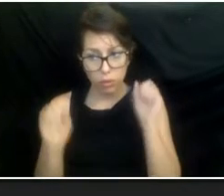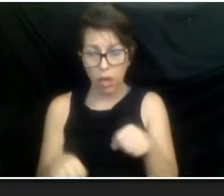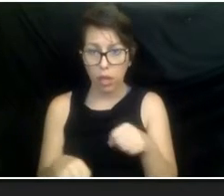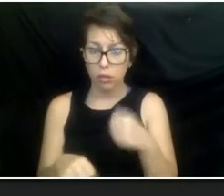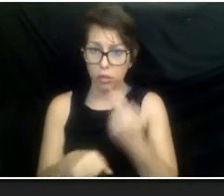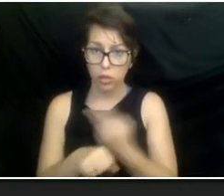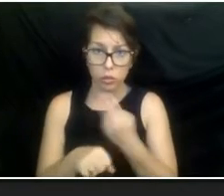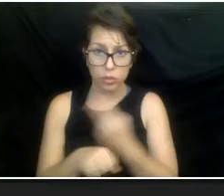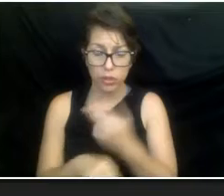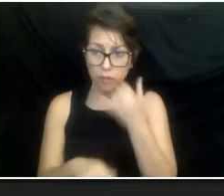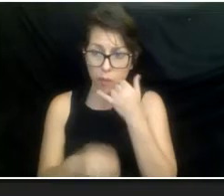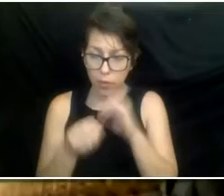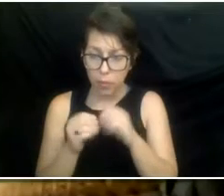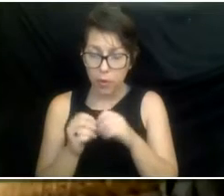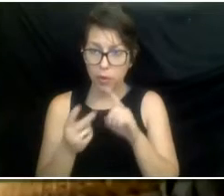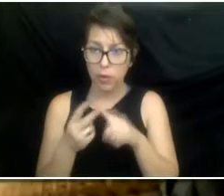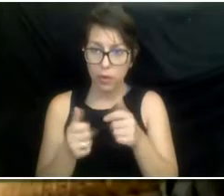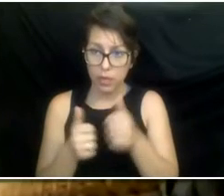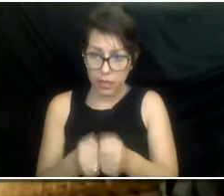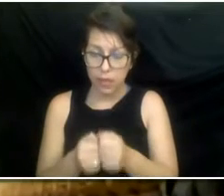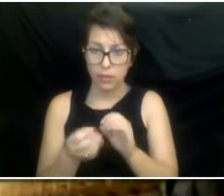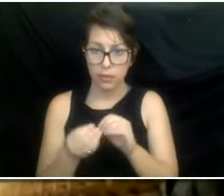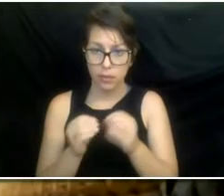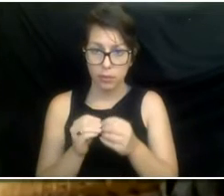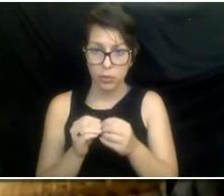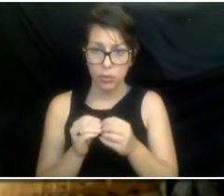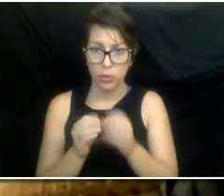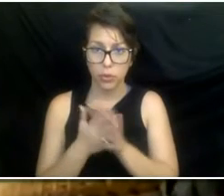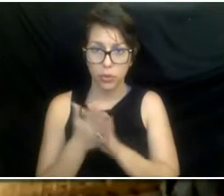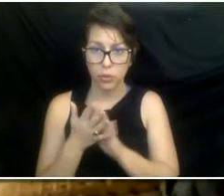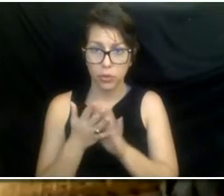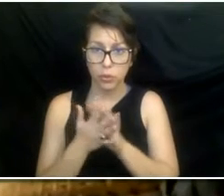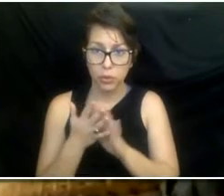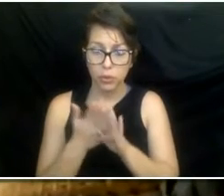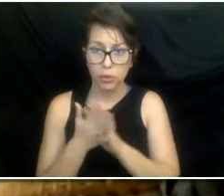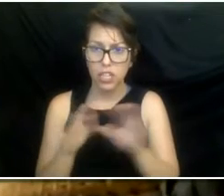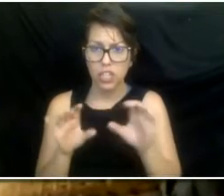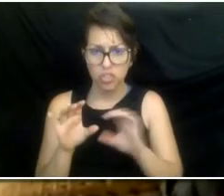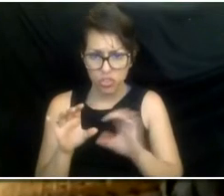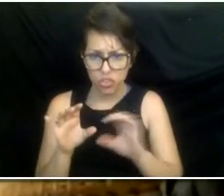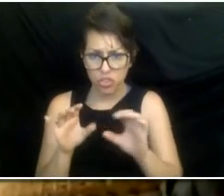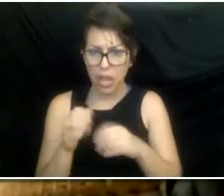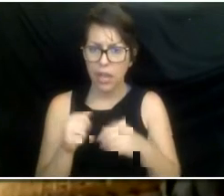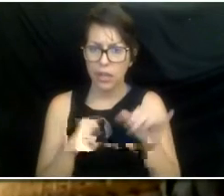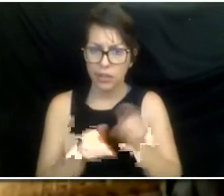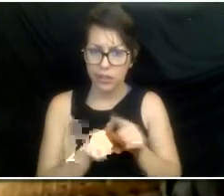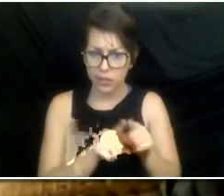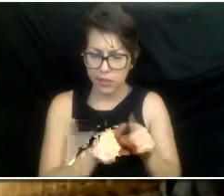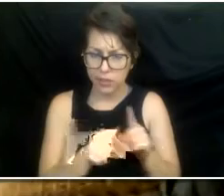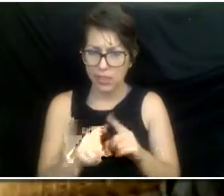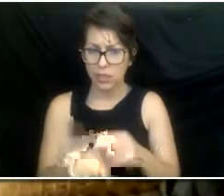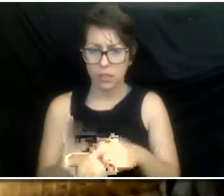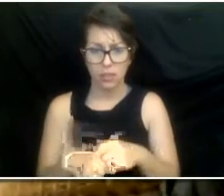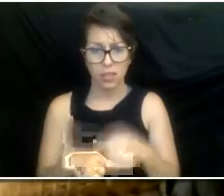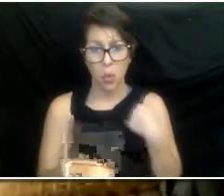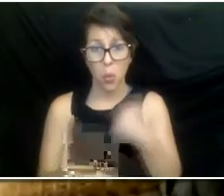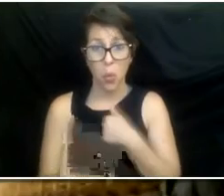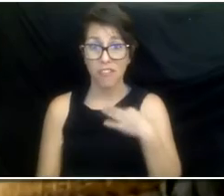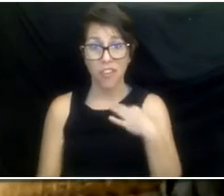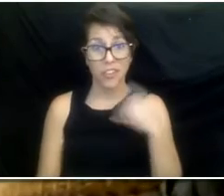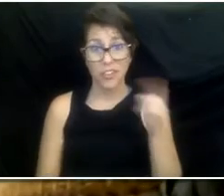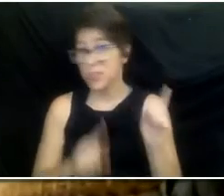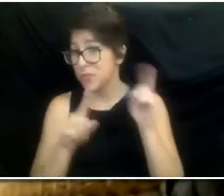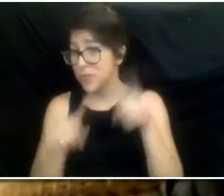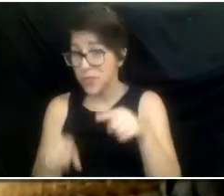safe for them good well that's why it's important for for for me to hear from from the experts and the people who really know this